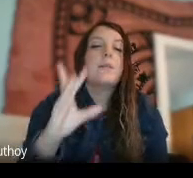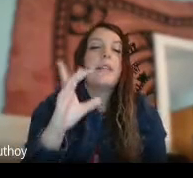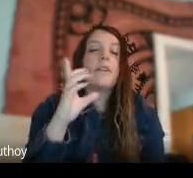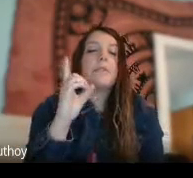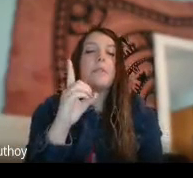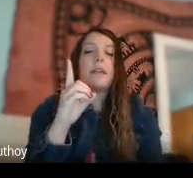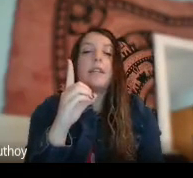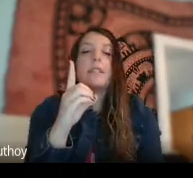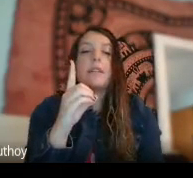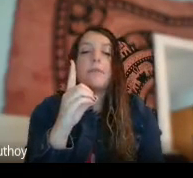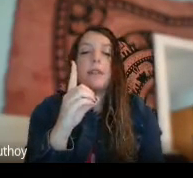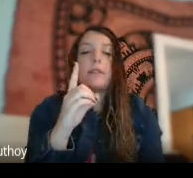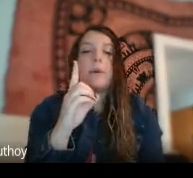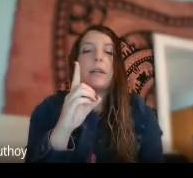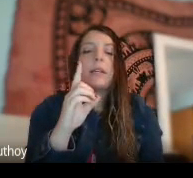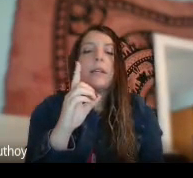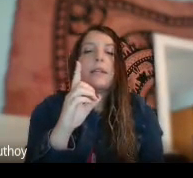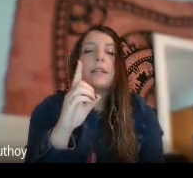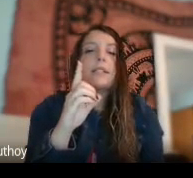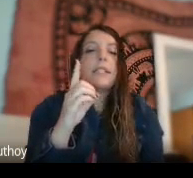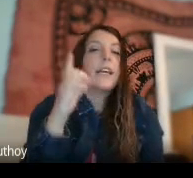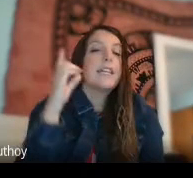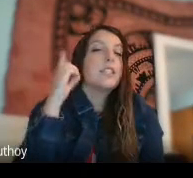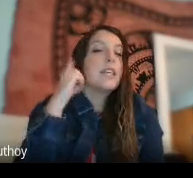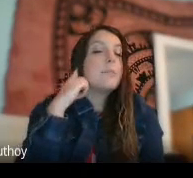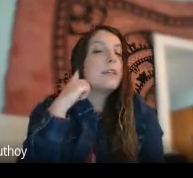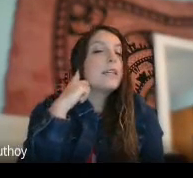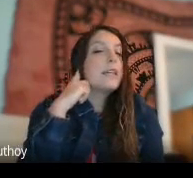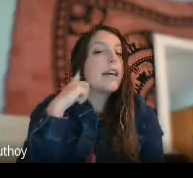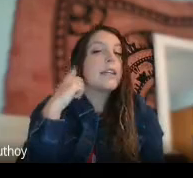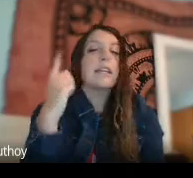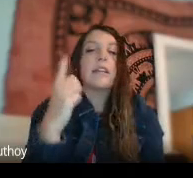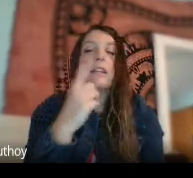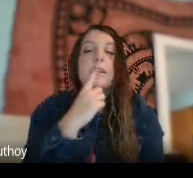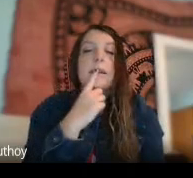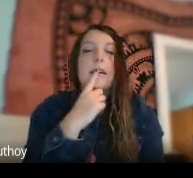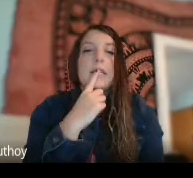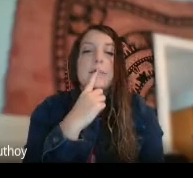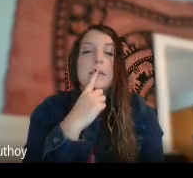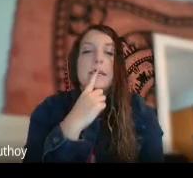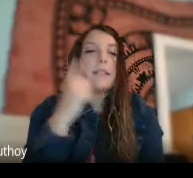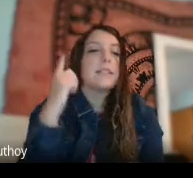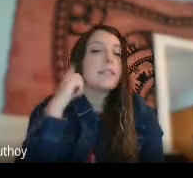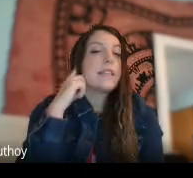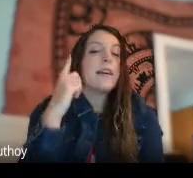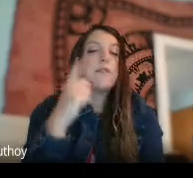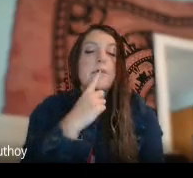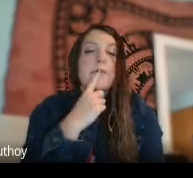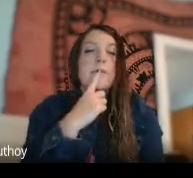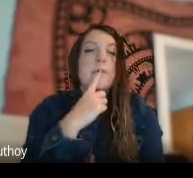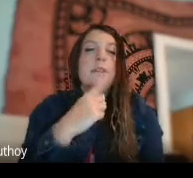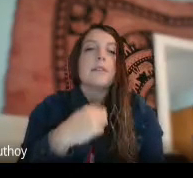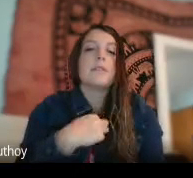Are you deaf? So that is with your D hand shape, can't hear, can't speak.